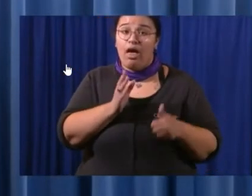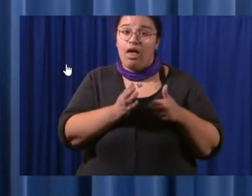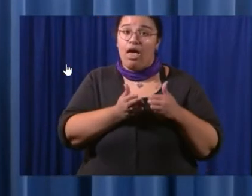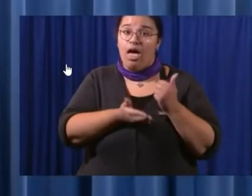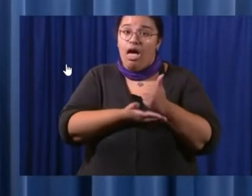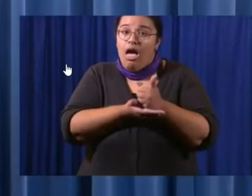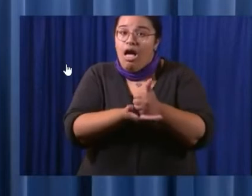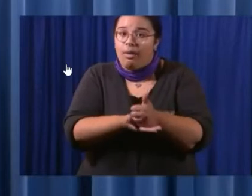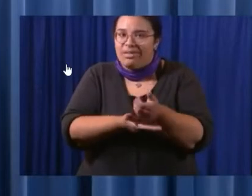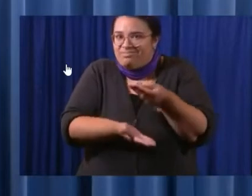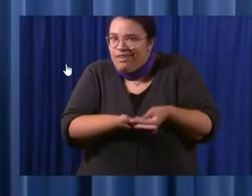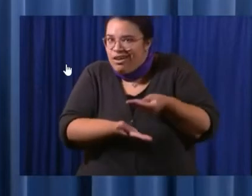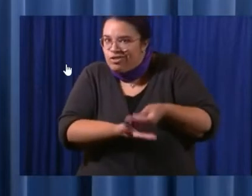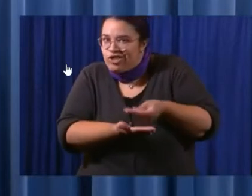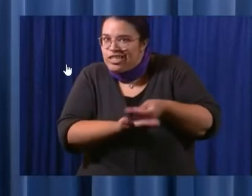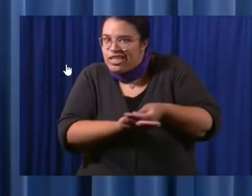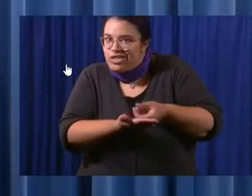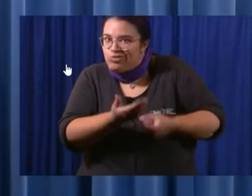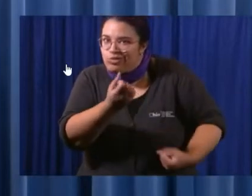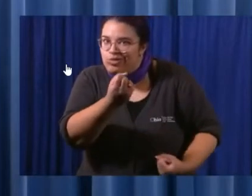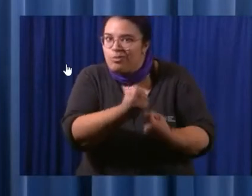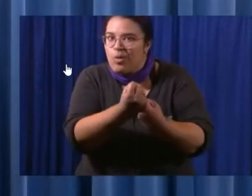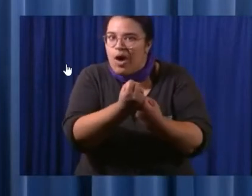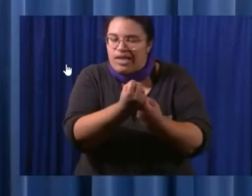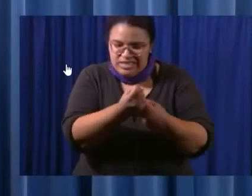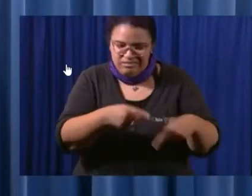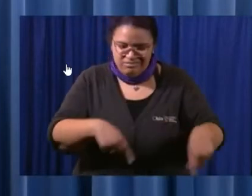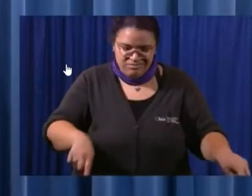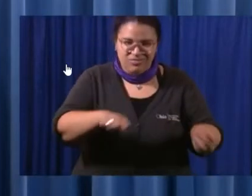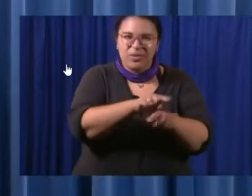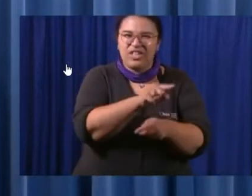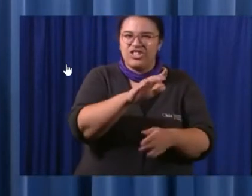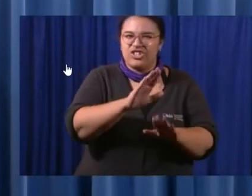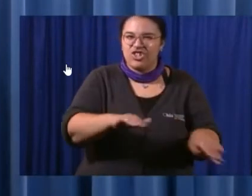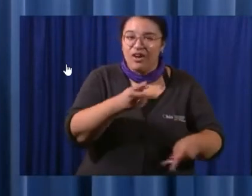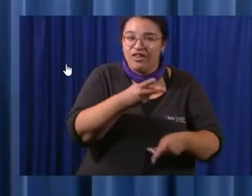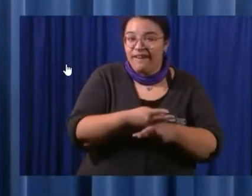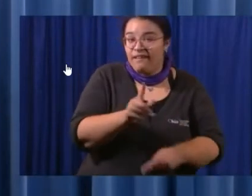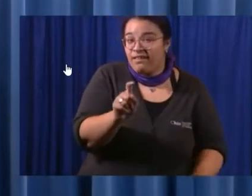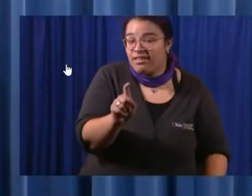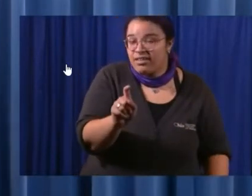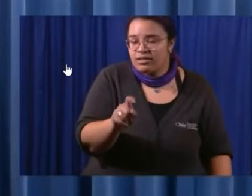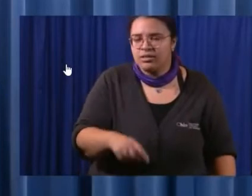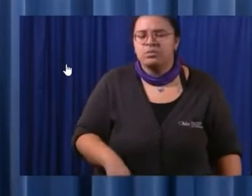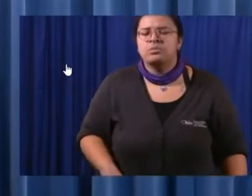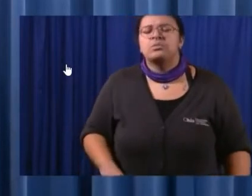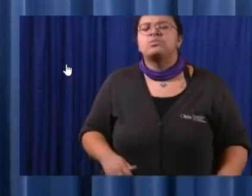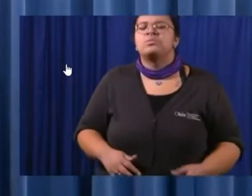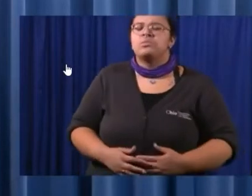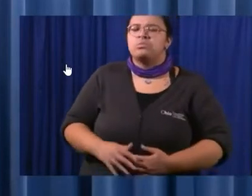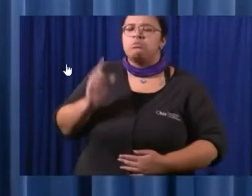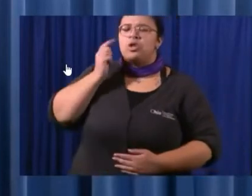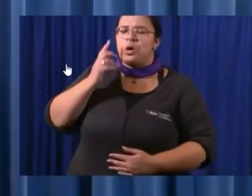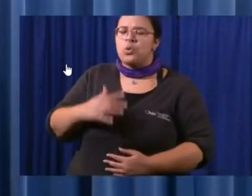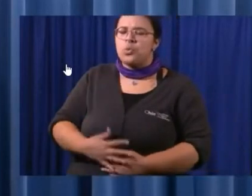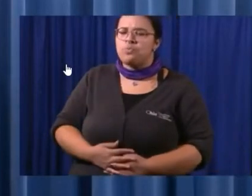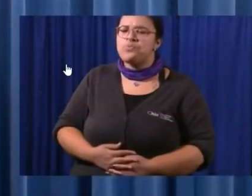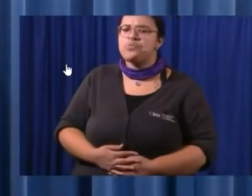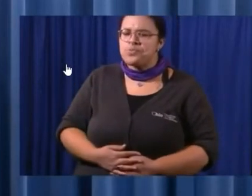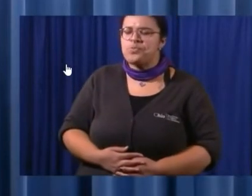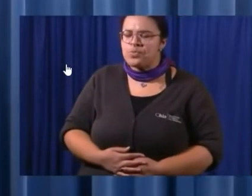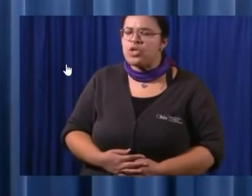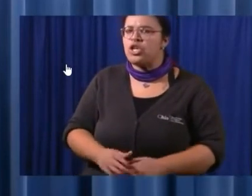we're reviewing the child care situation. Quite candidly, we're waiting for a